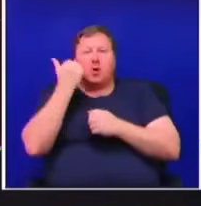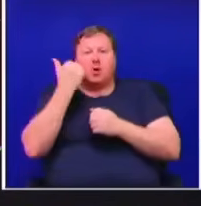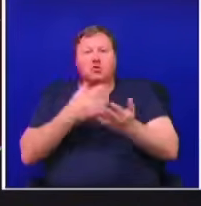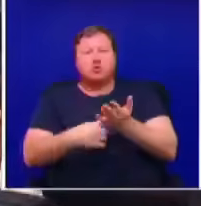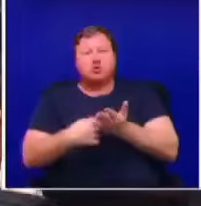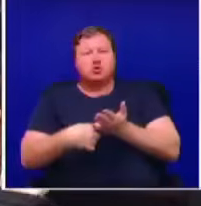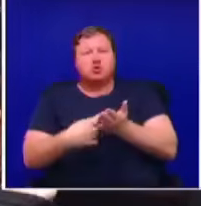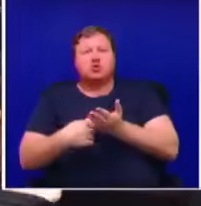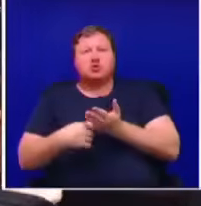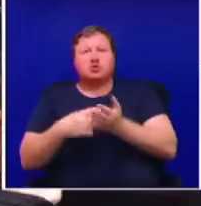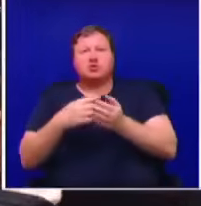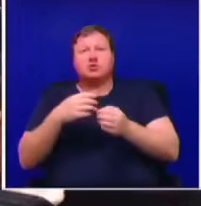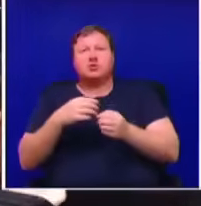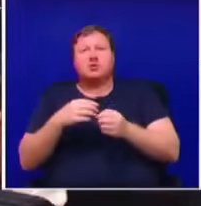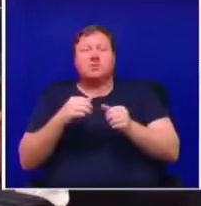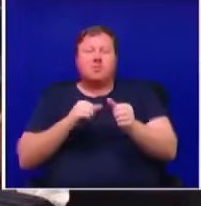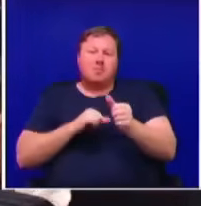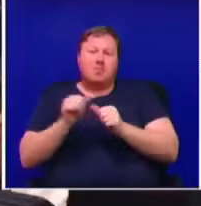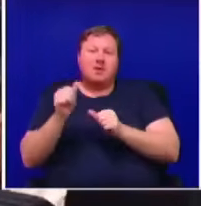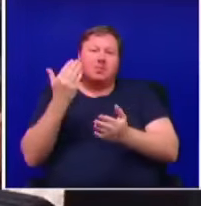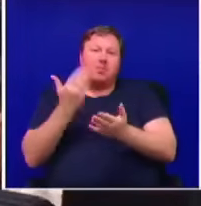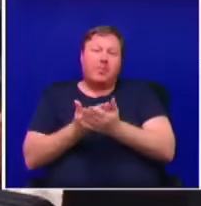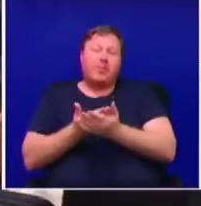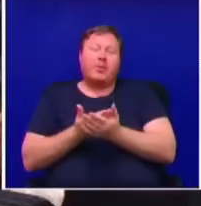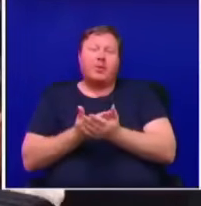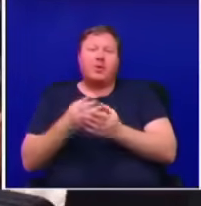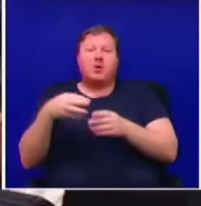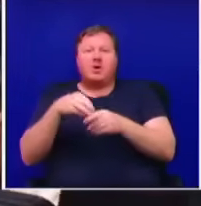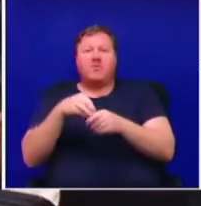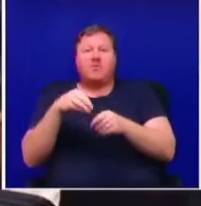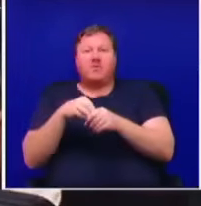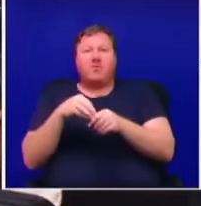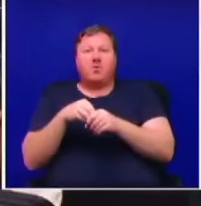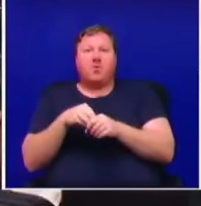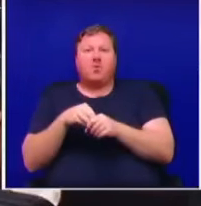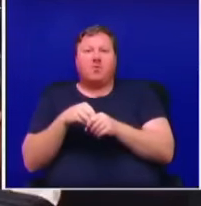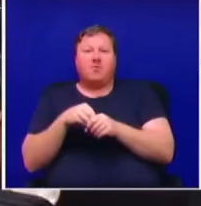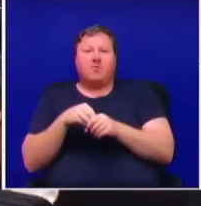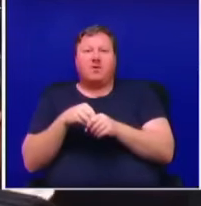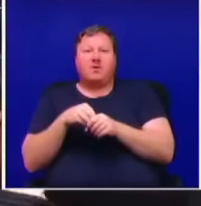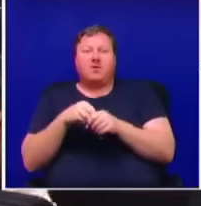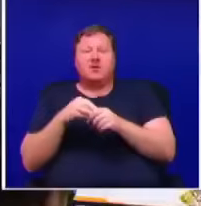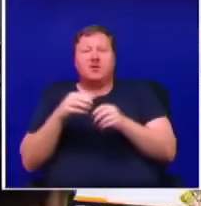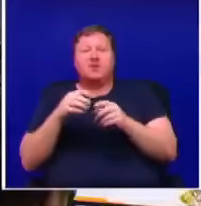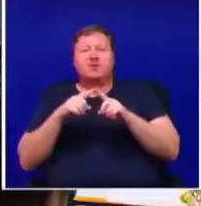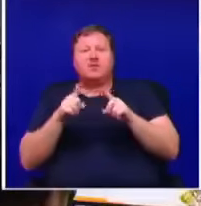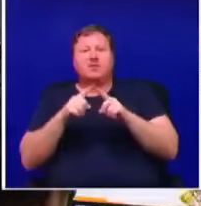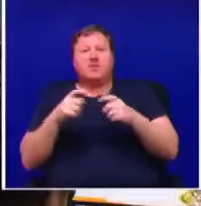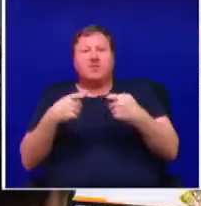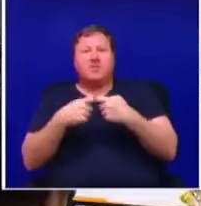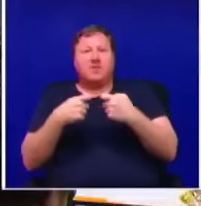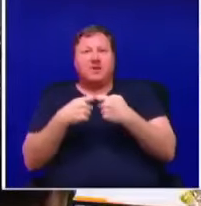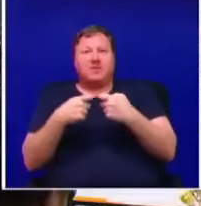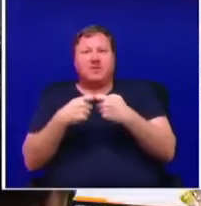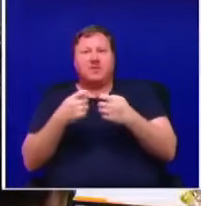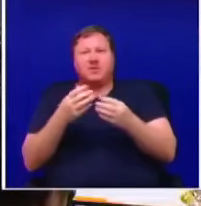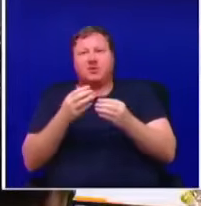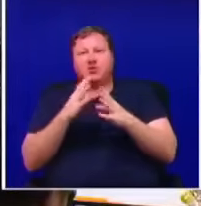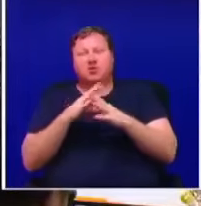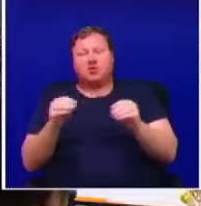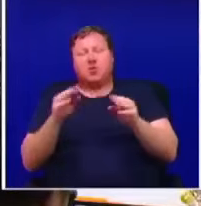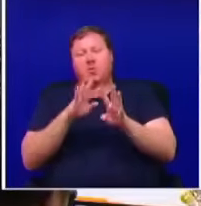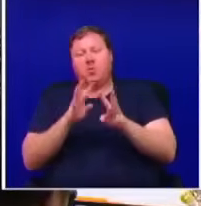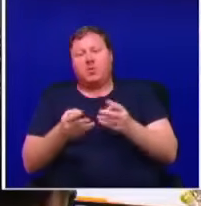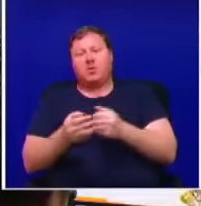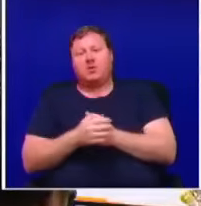how best we can get involved in settling the variety of conflicts around the world. So the